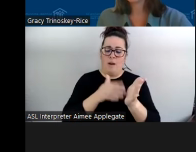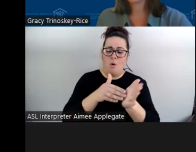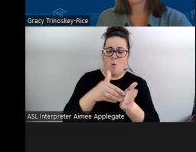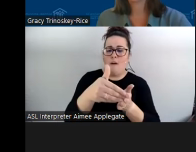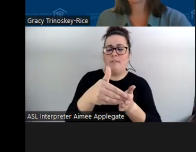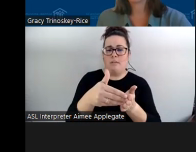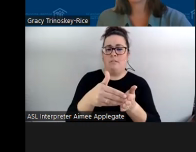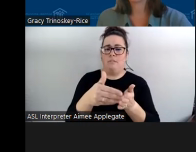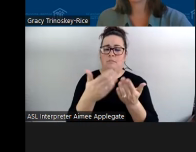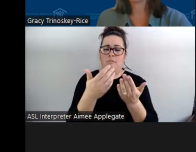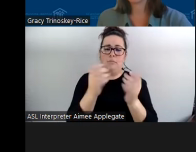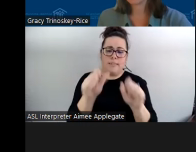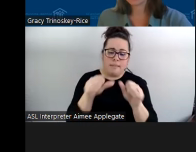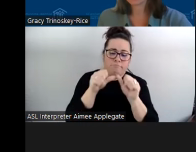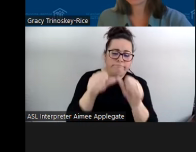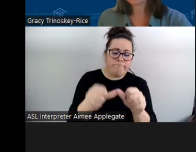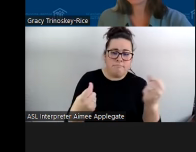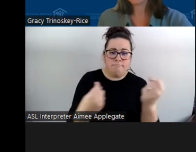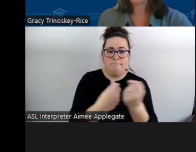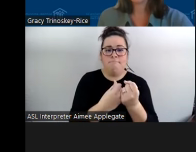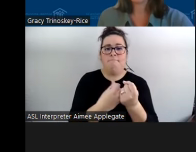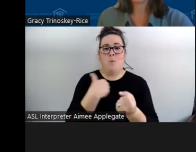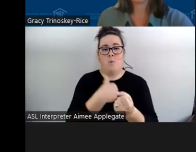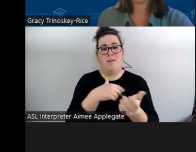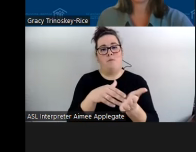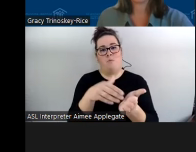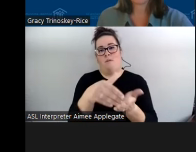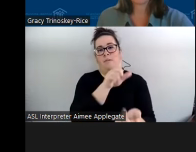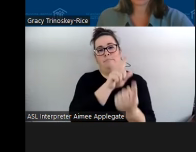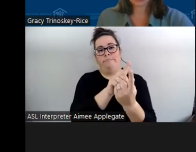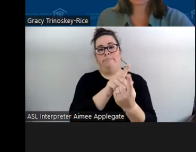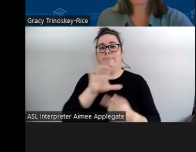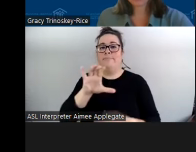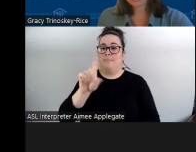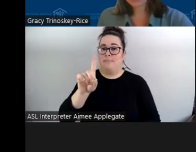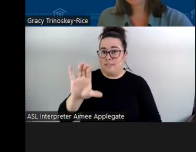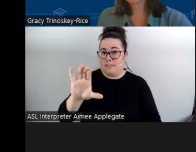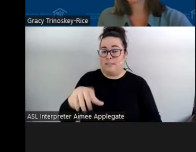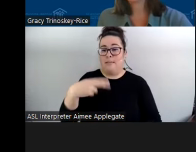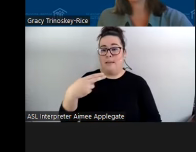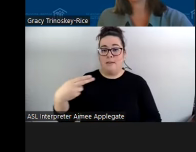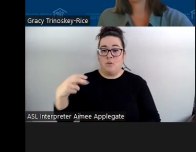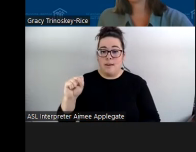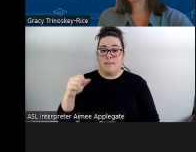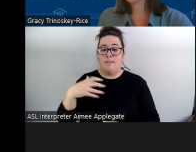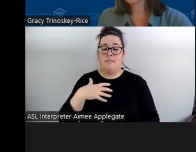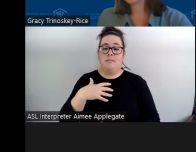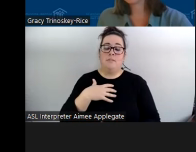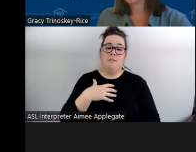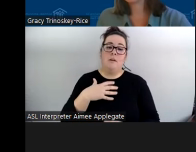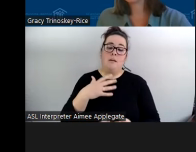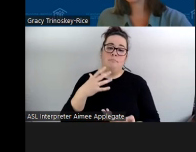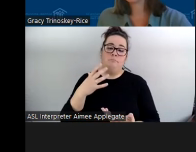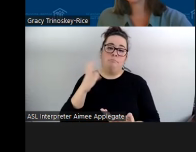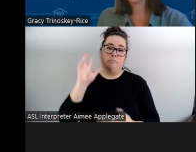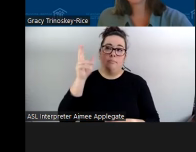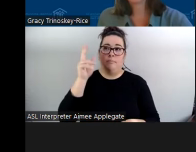advocate. We regularly meet with the CDC, with HHS and the White House to make sure